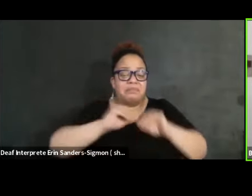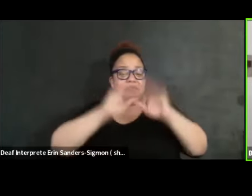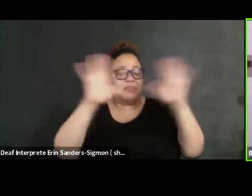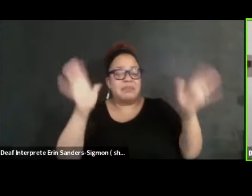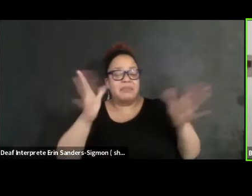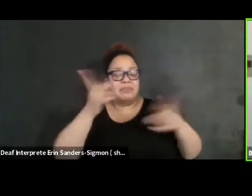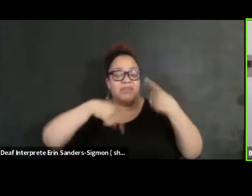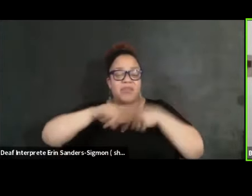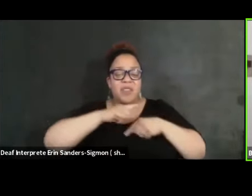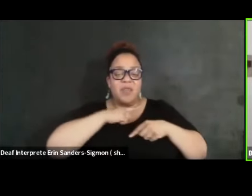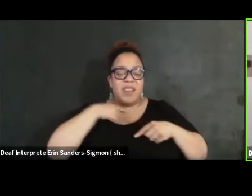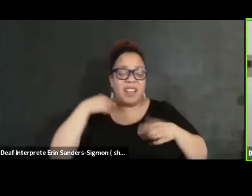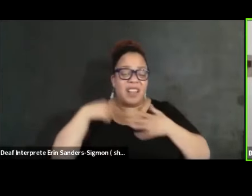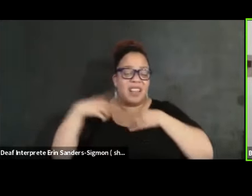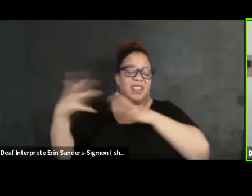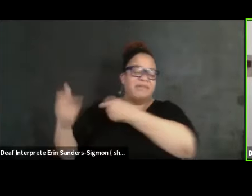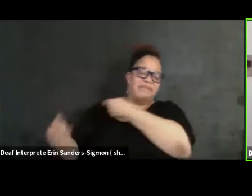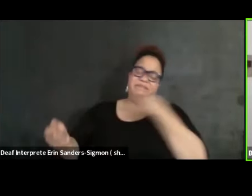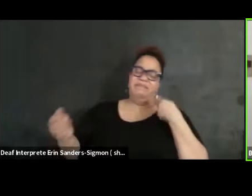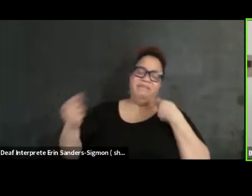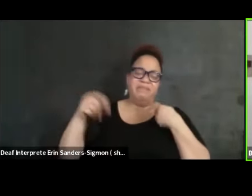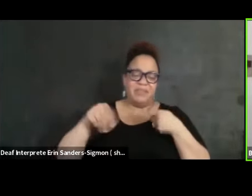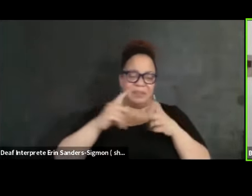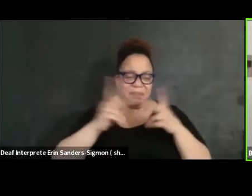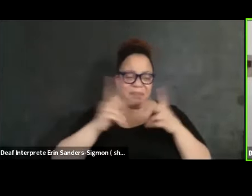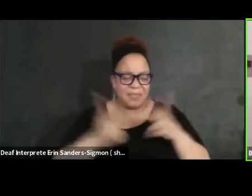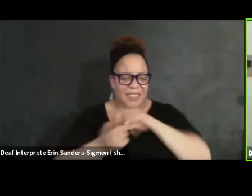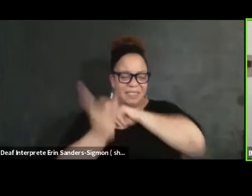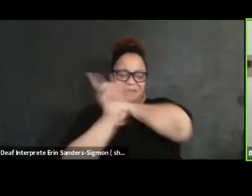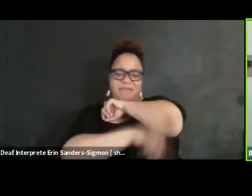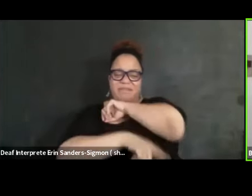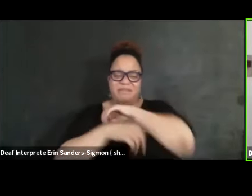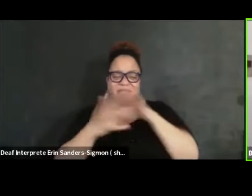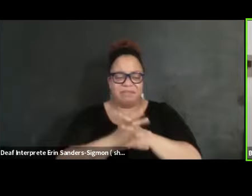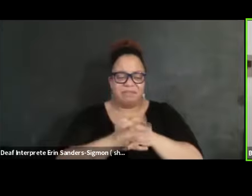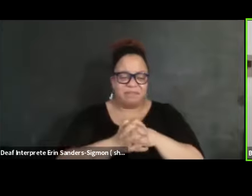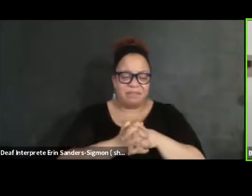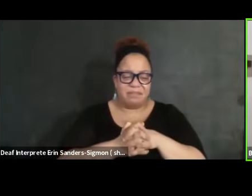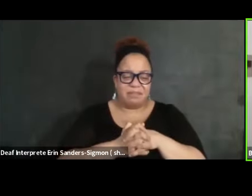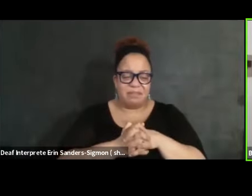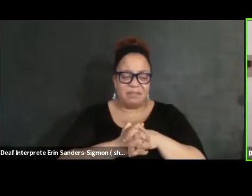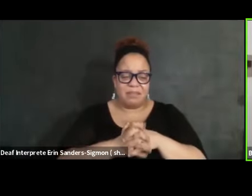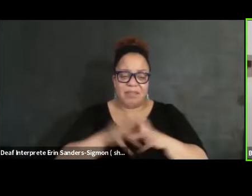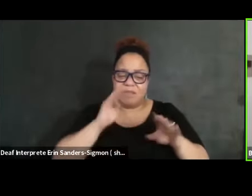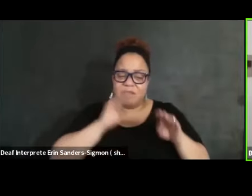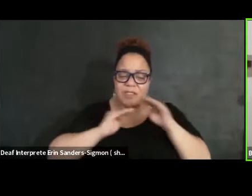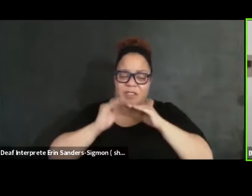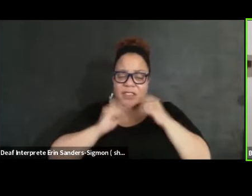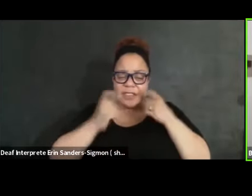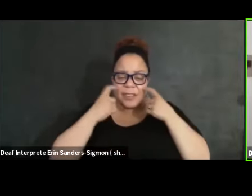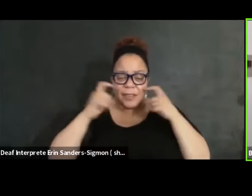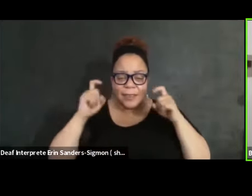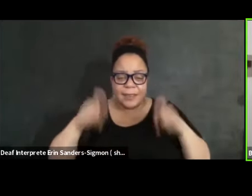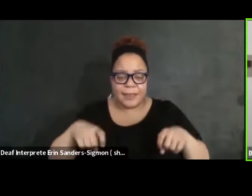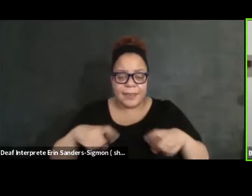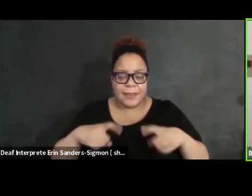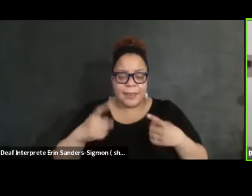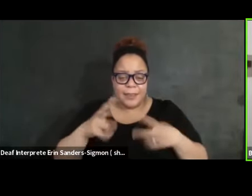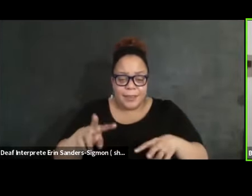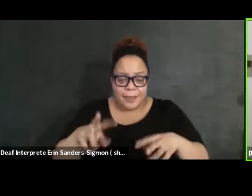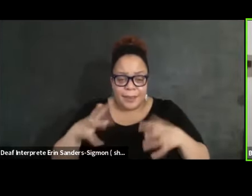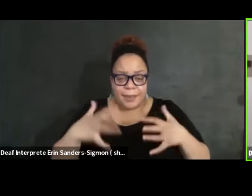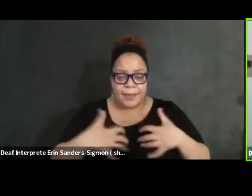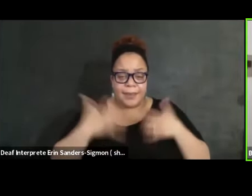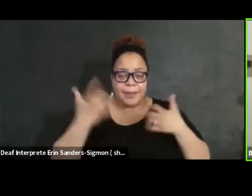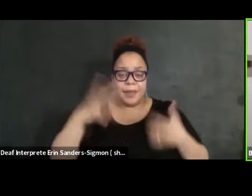boy cry, frustrated tears that we could defeat and spoil pride, tears that wipe away carefully constructed mask of artificial toughness,